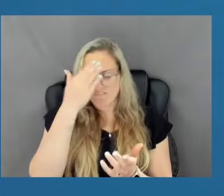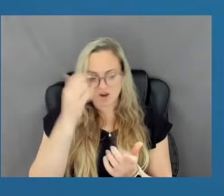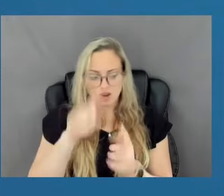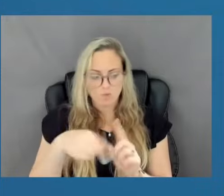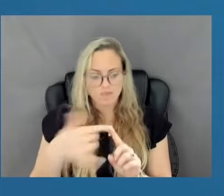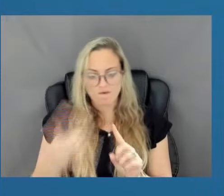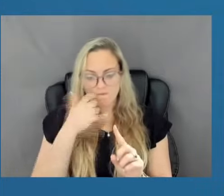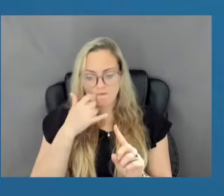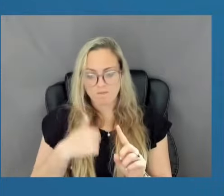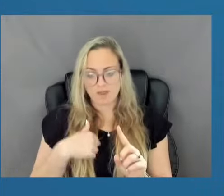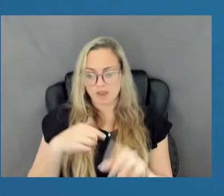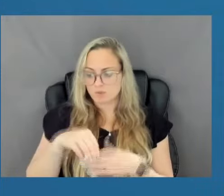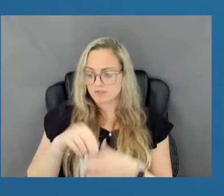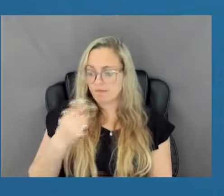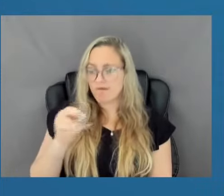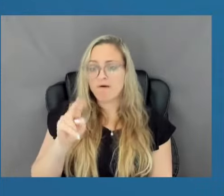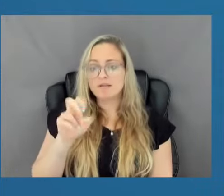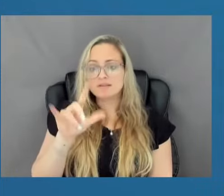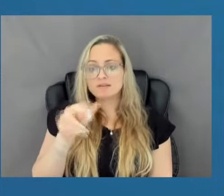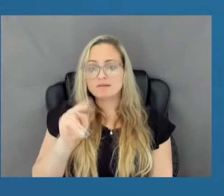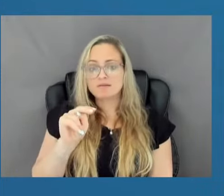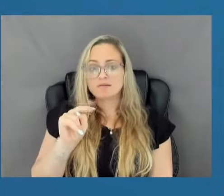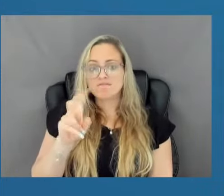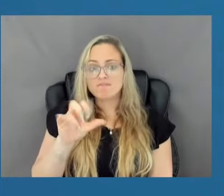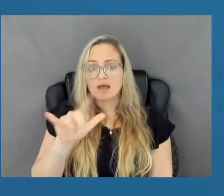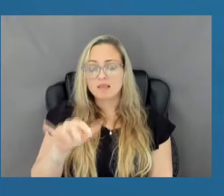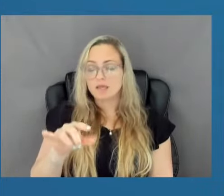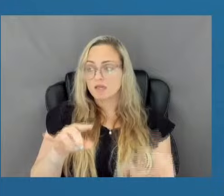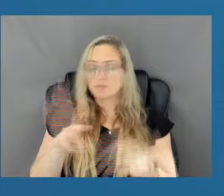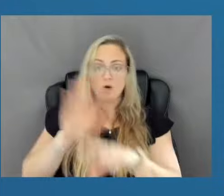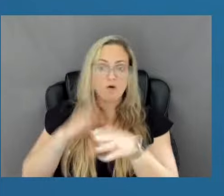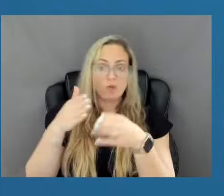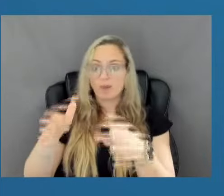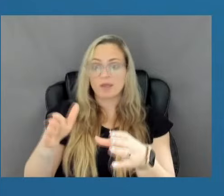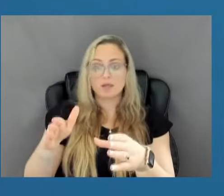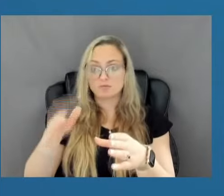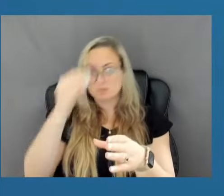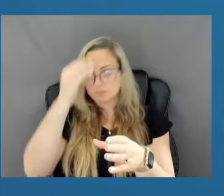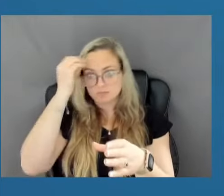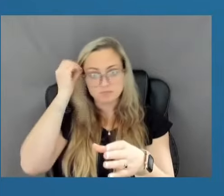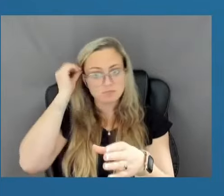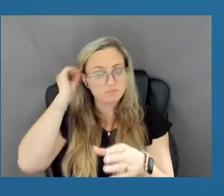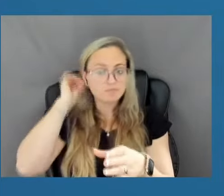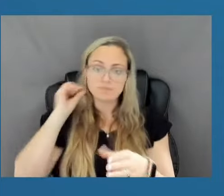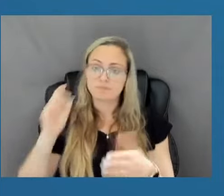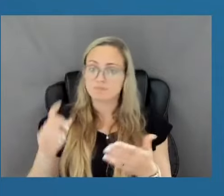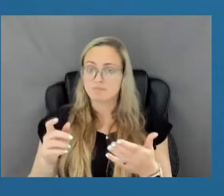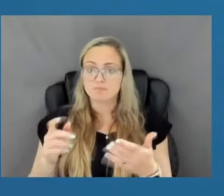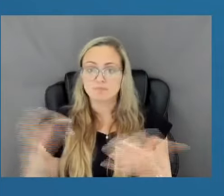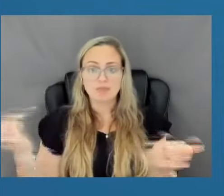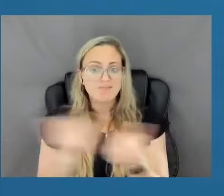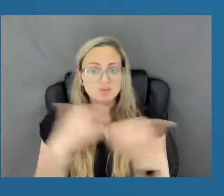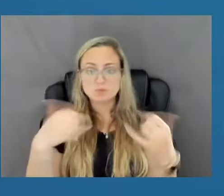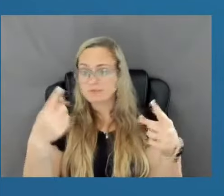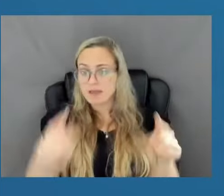in the Hudson Valley, and within seconds I was en route, and I was still here when everything was still going